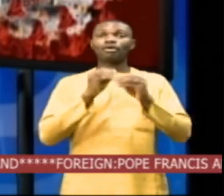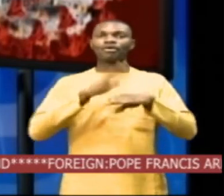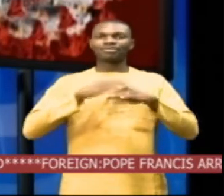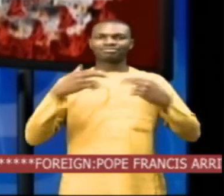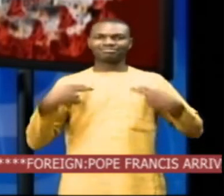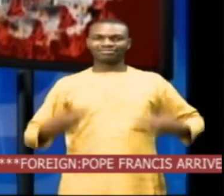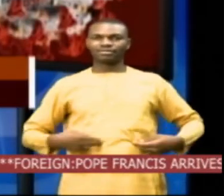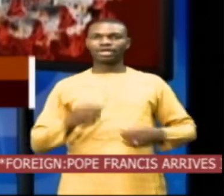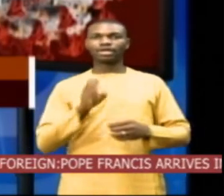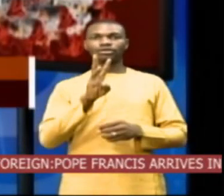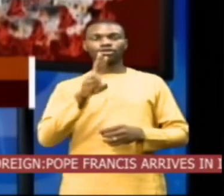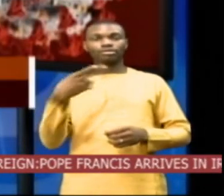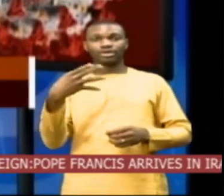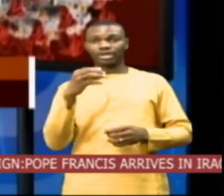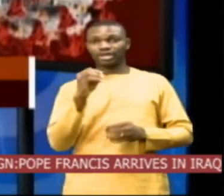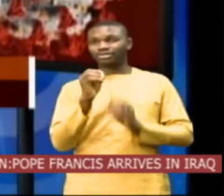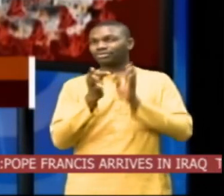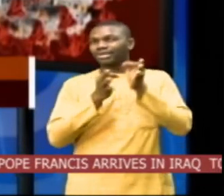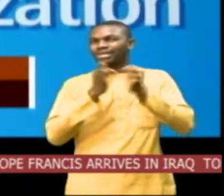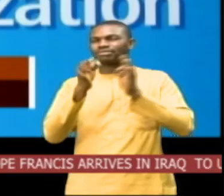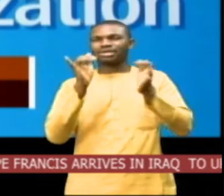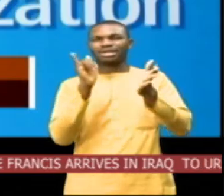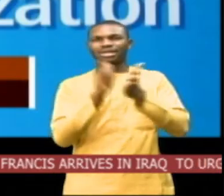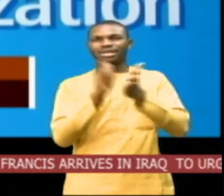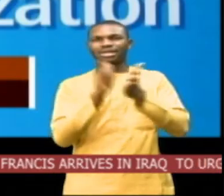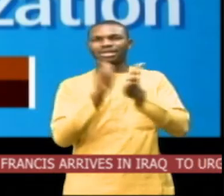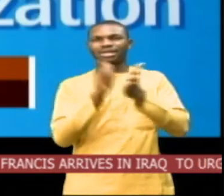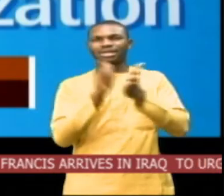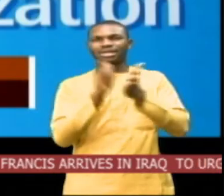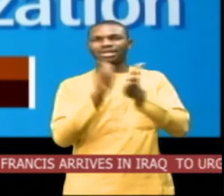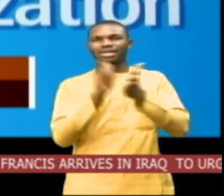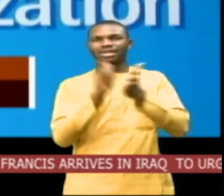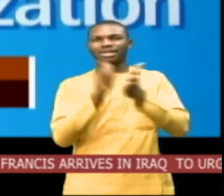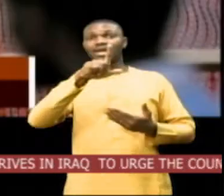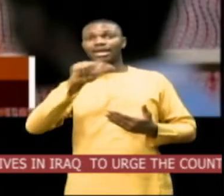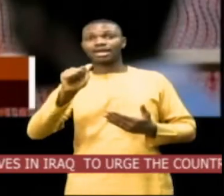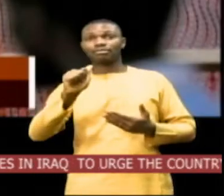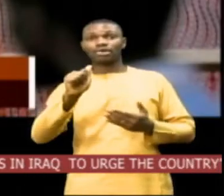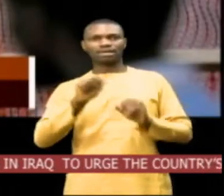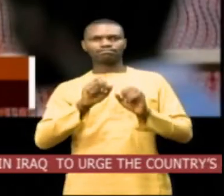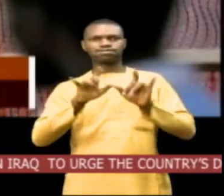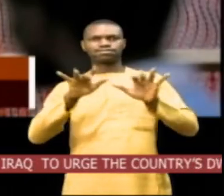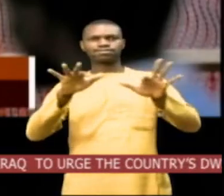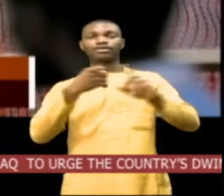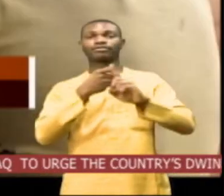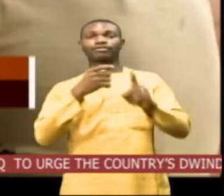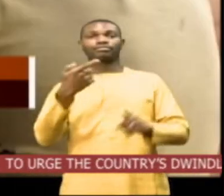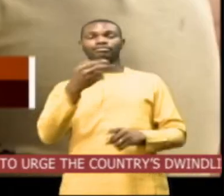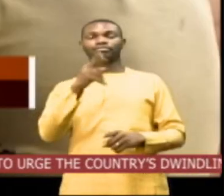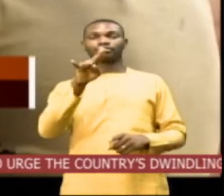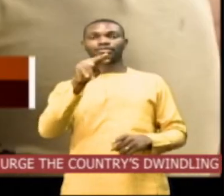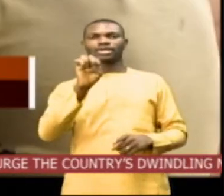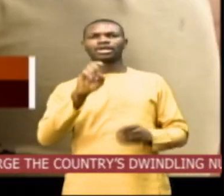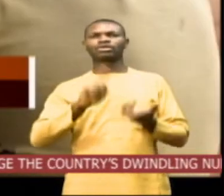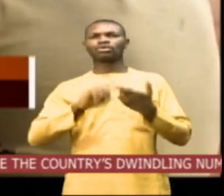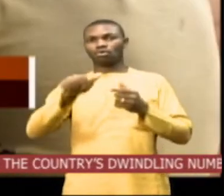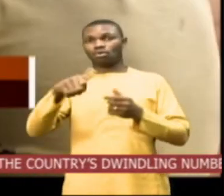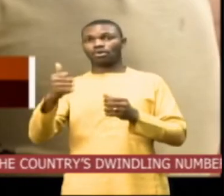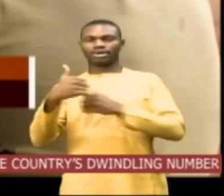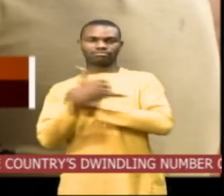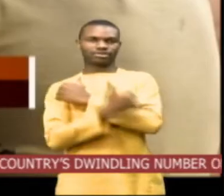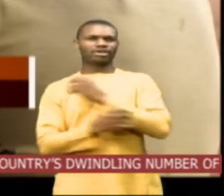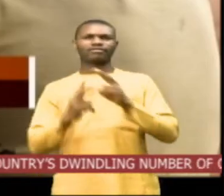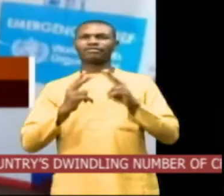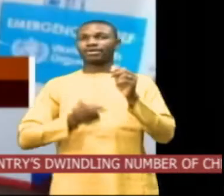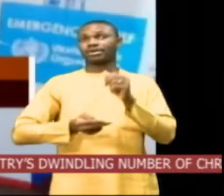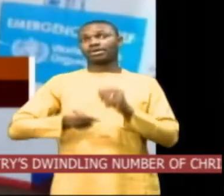Organization officials cite the risk of an Ebola outbreak to its neighboring countries is very high, as some of